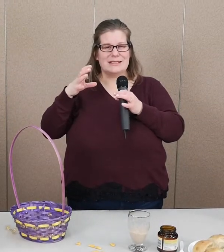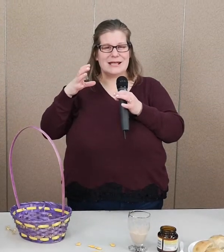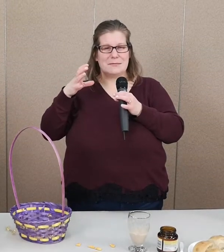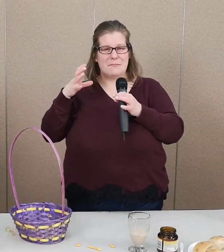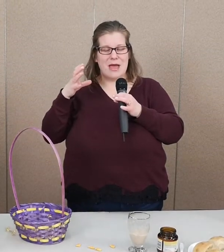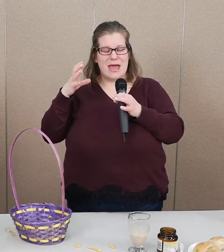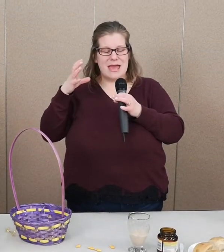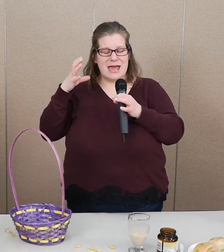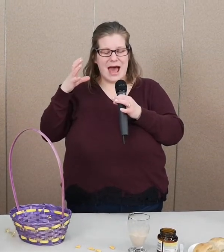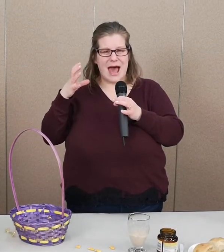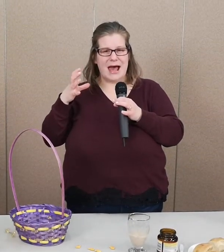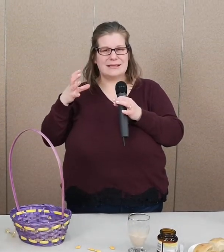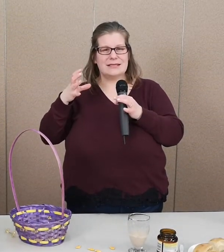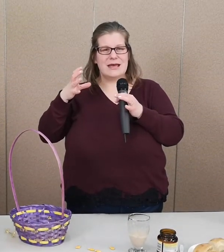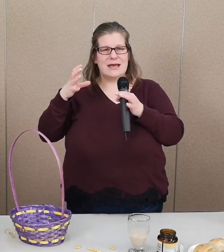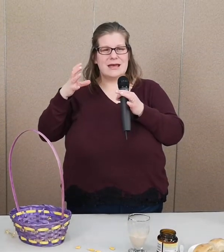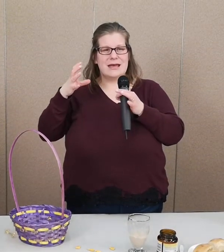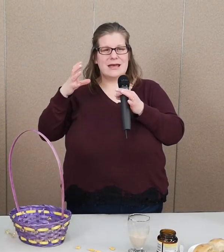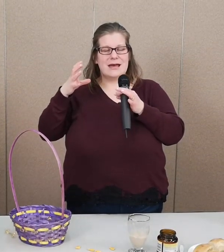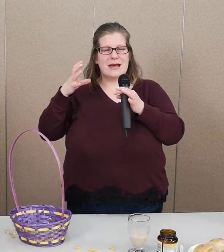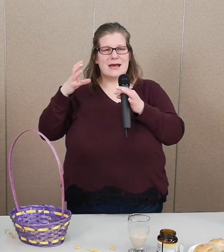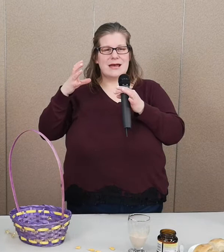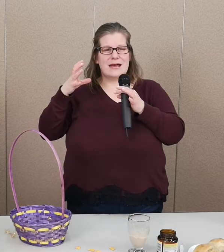us and because he has